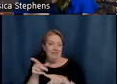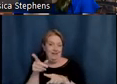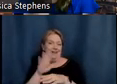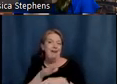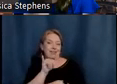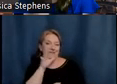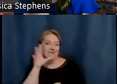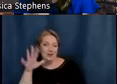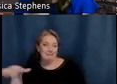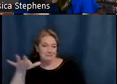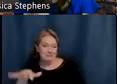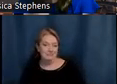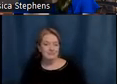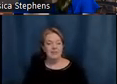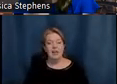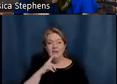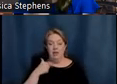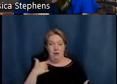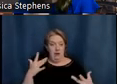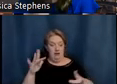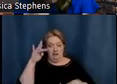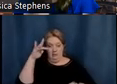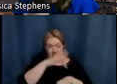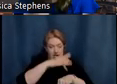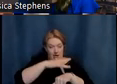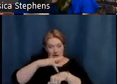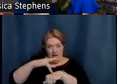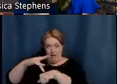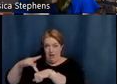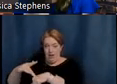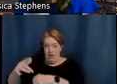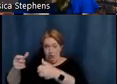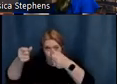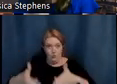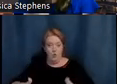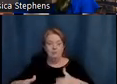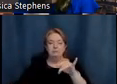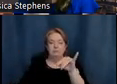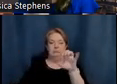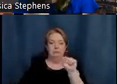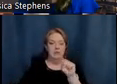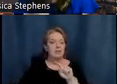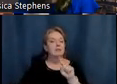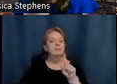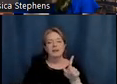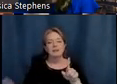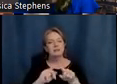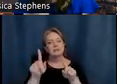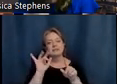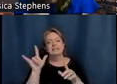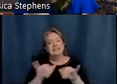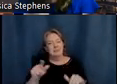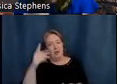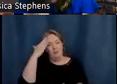We've experienced so much of what Bloomington has to offer, but no visit would be complete without spending some time on campus,